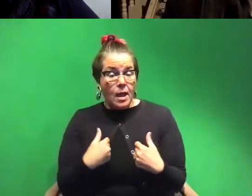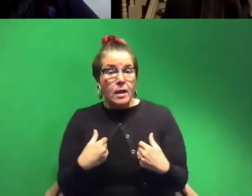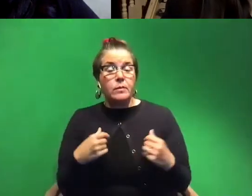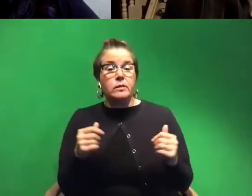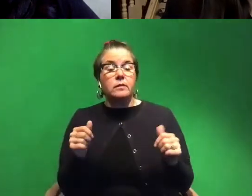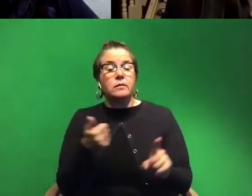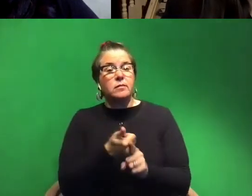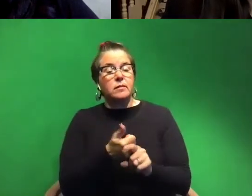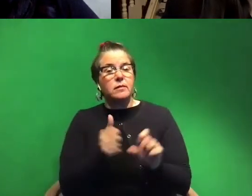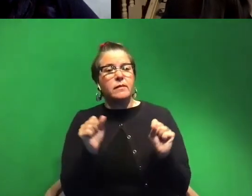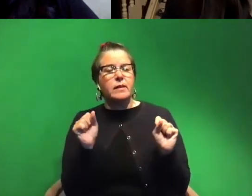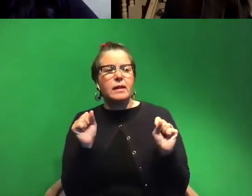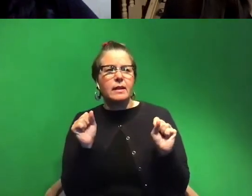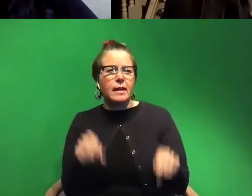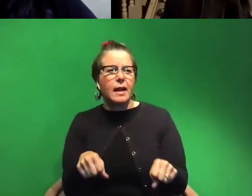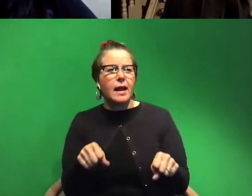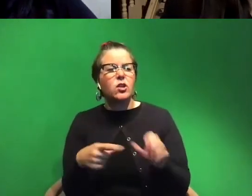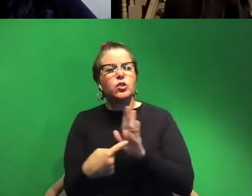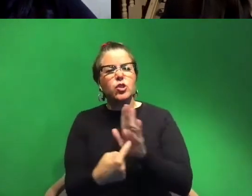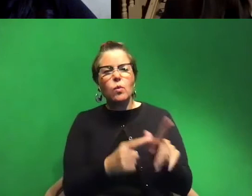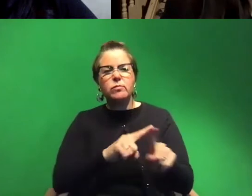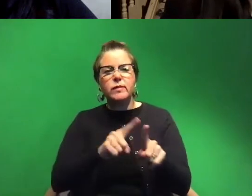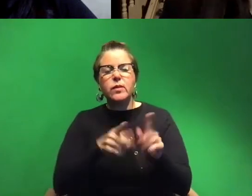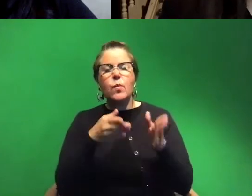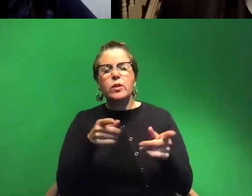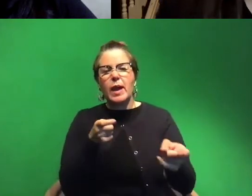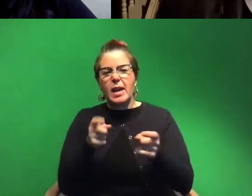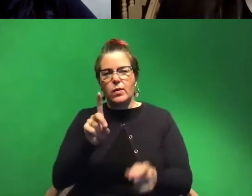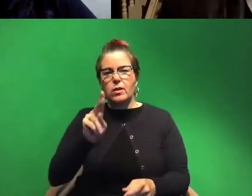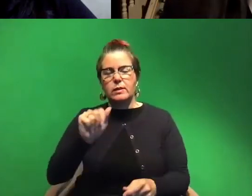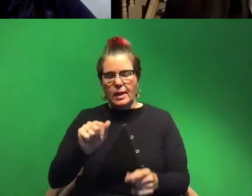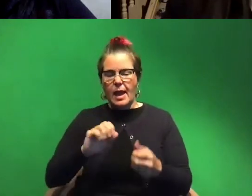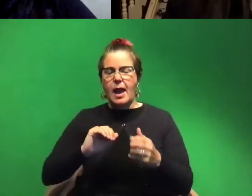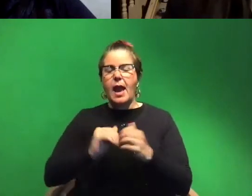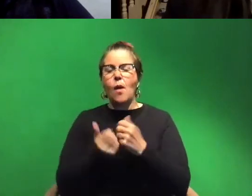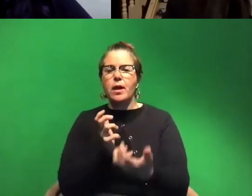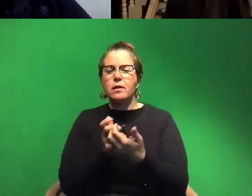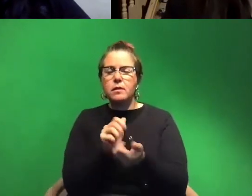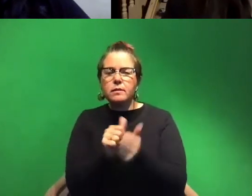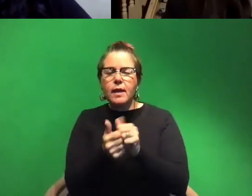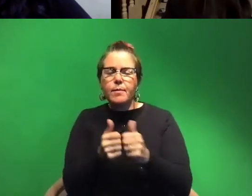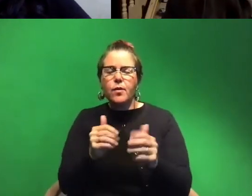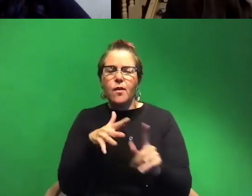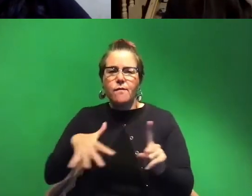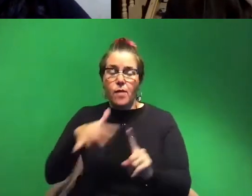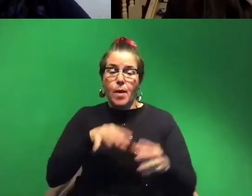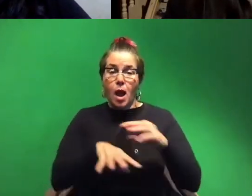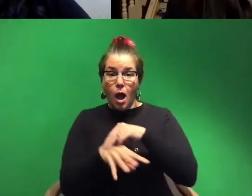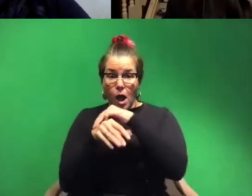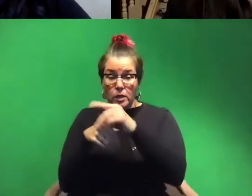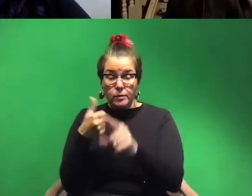can show different ways that they handle their DNA and how they adapt to their environments, in an octopus, do the